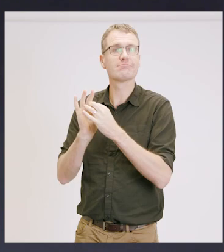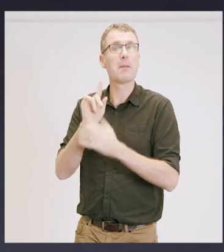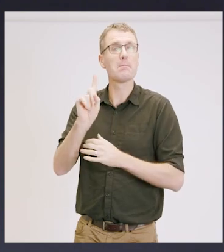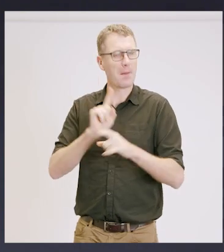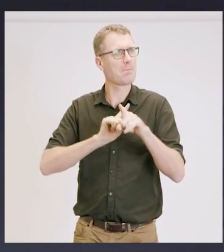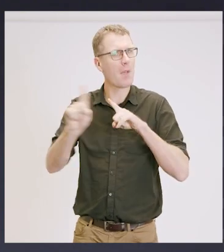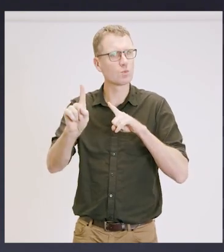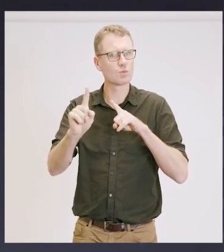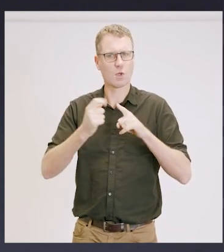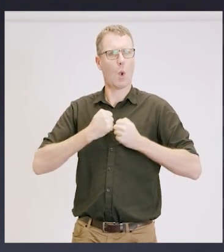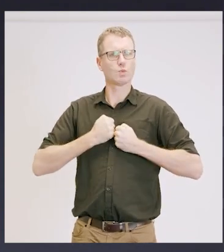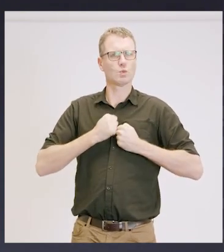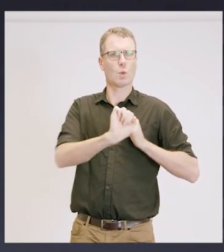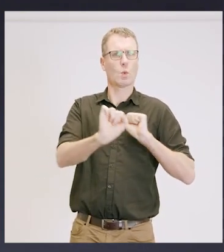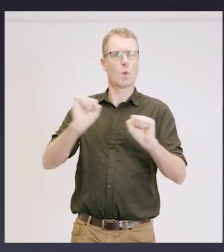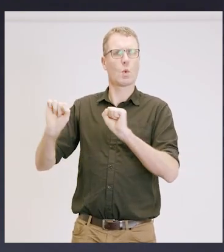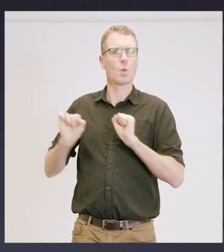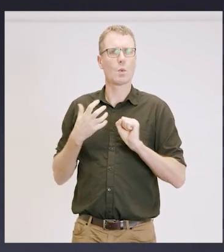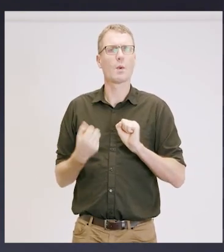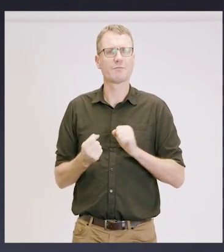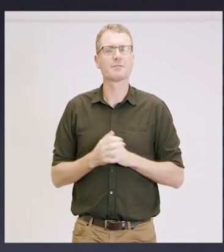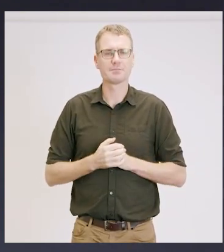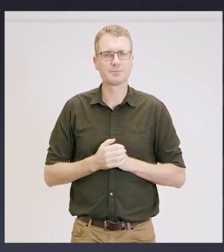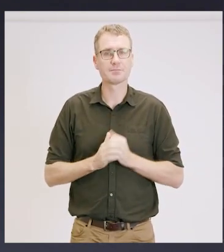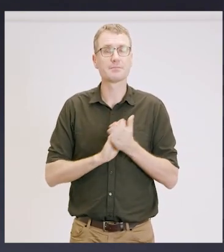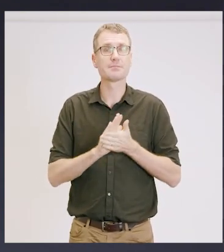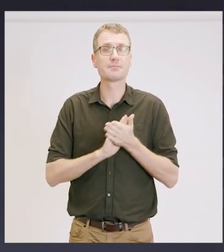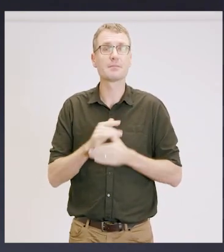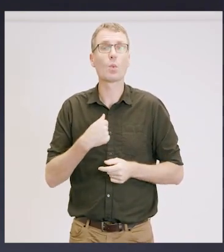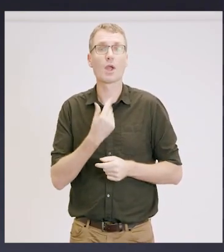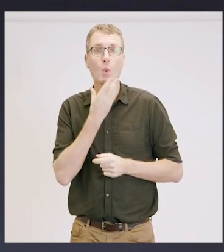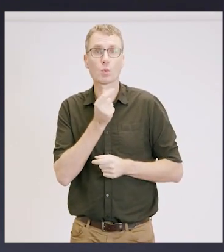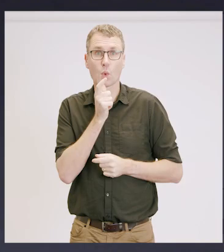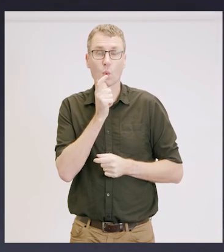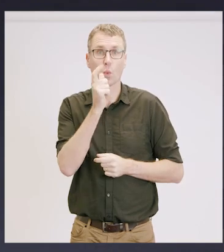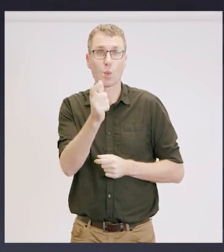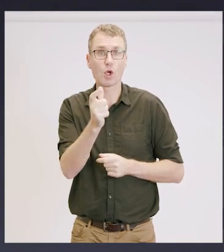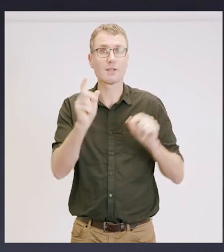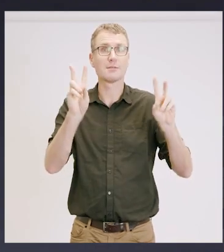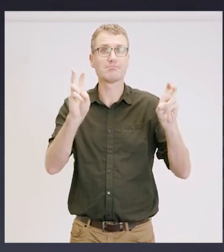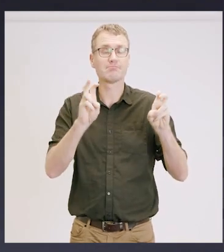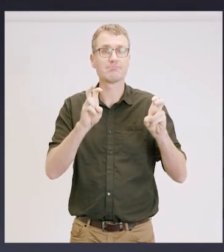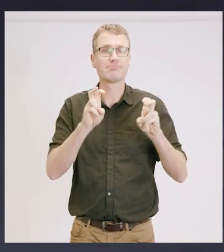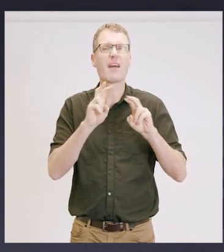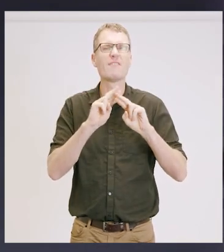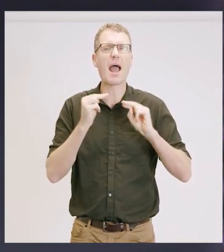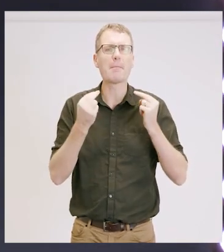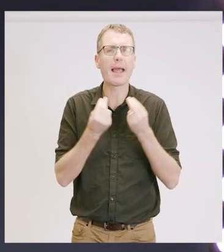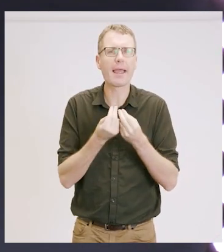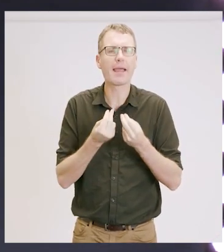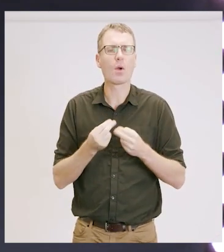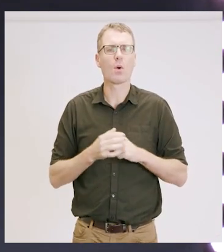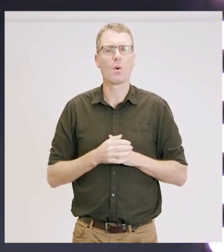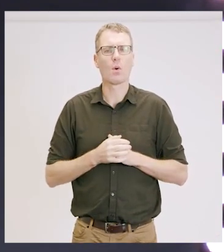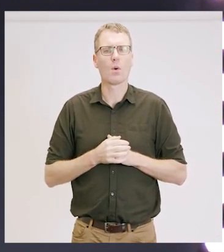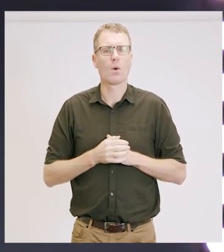ourselves. And so any word that we use to talk about family or anything, you know, like the Māori